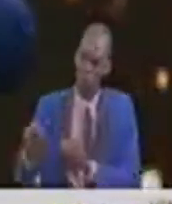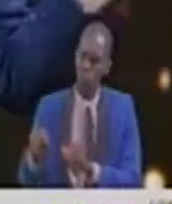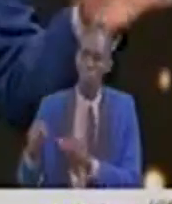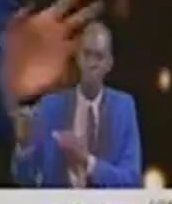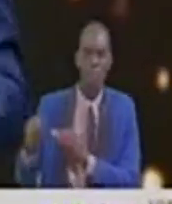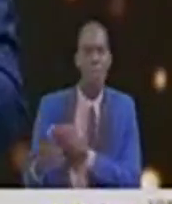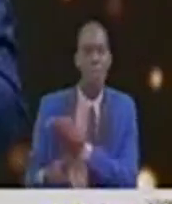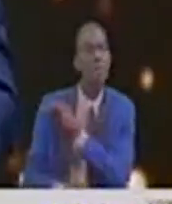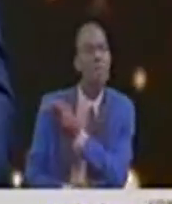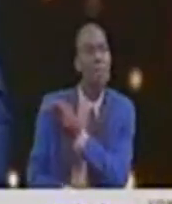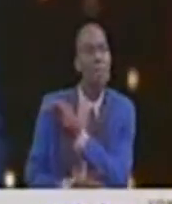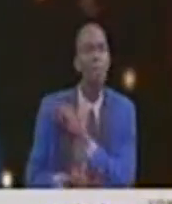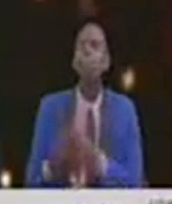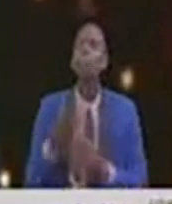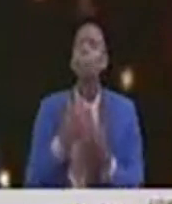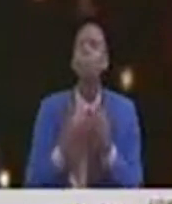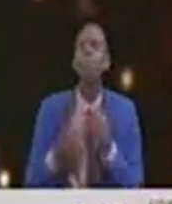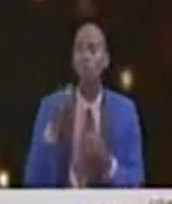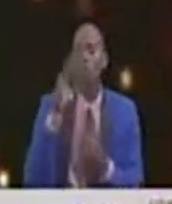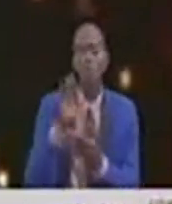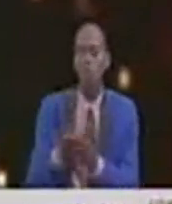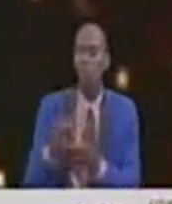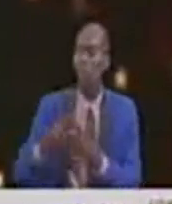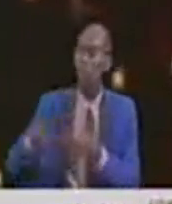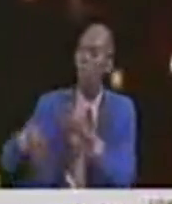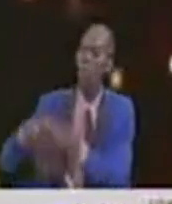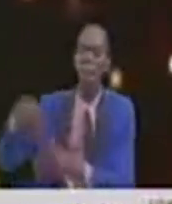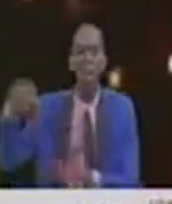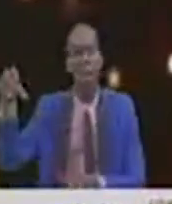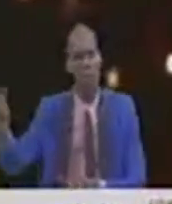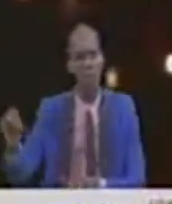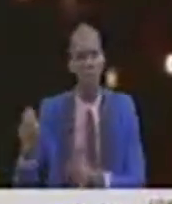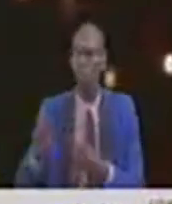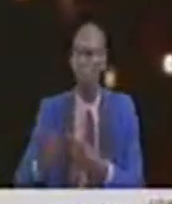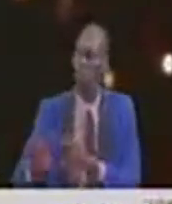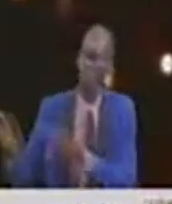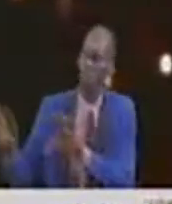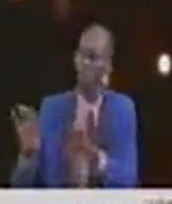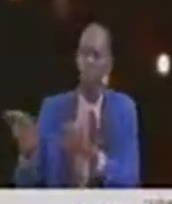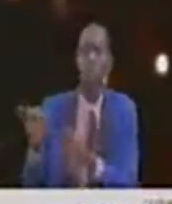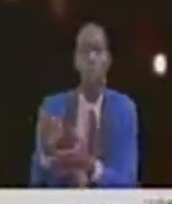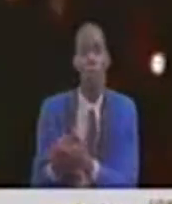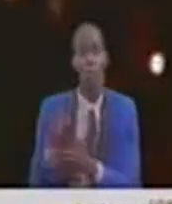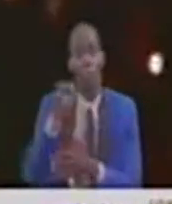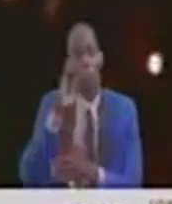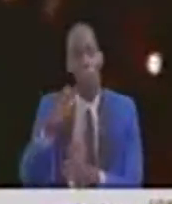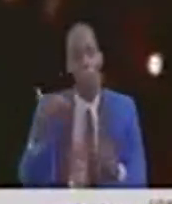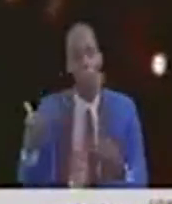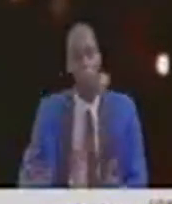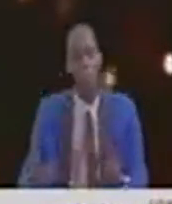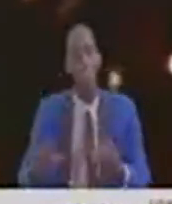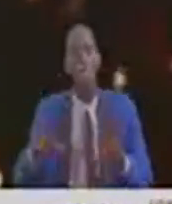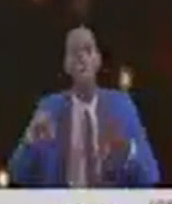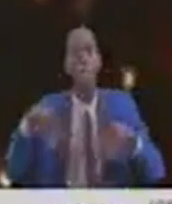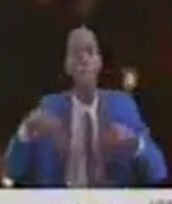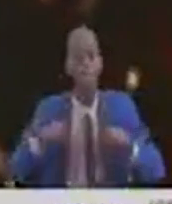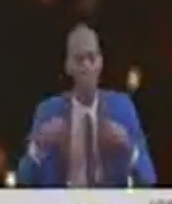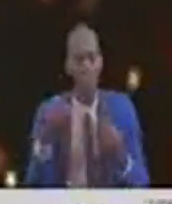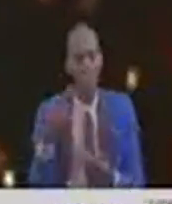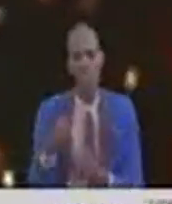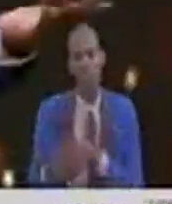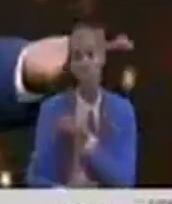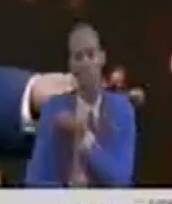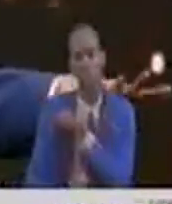out and do whatever. And if the woman does that, she yields to temptation. And then if the